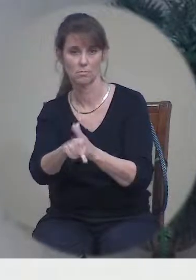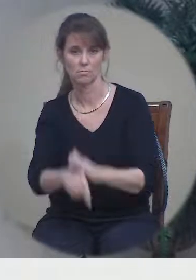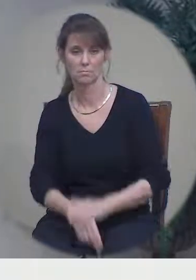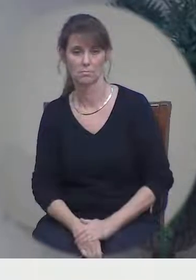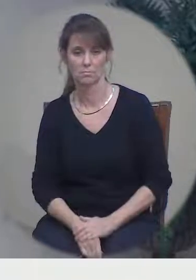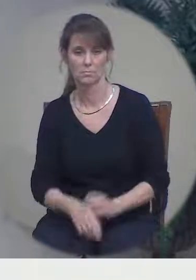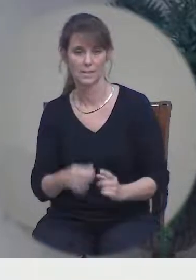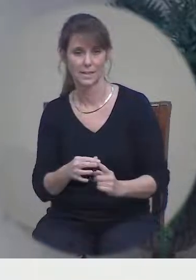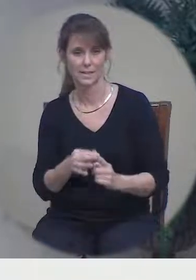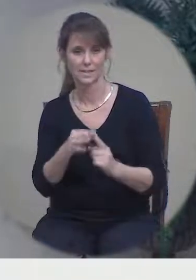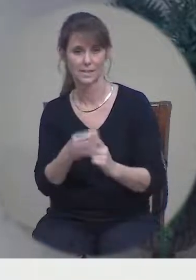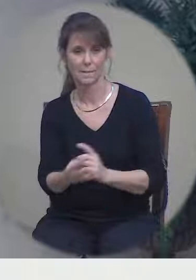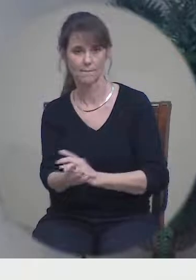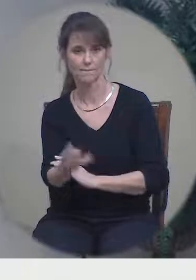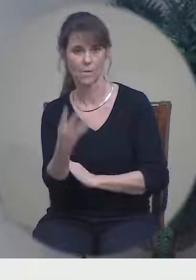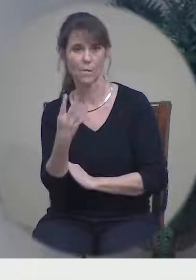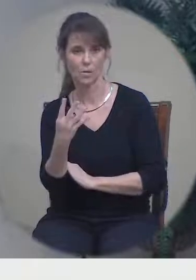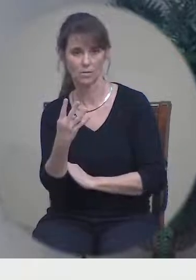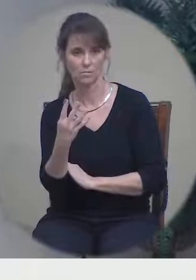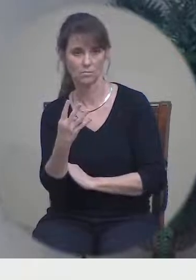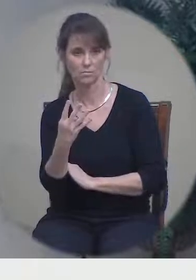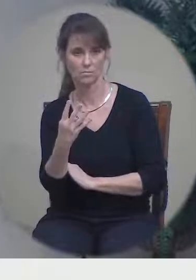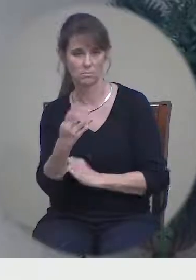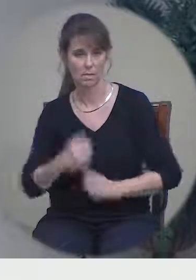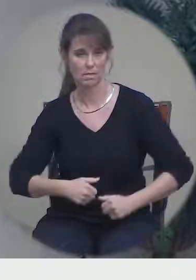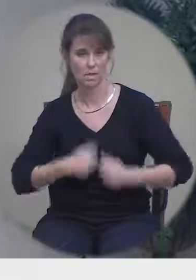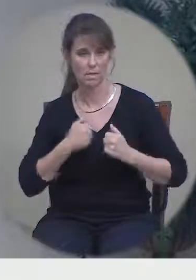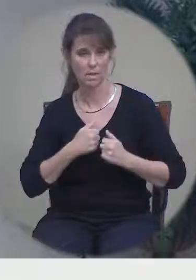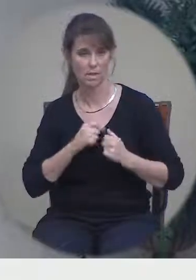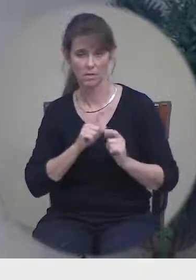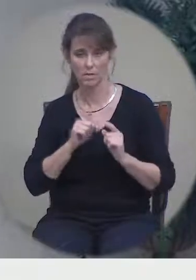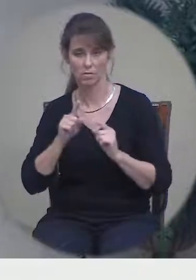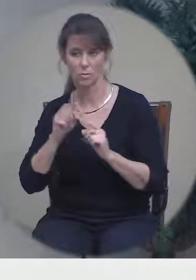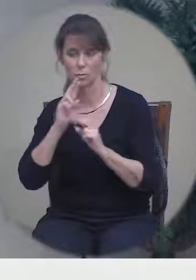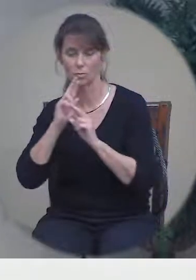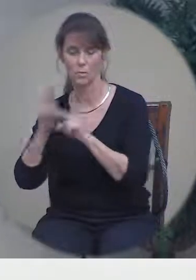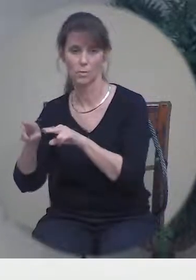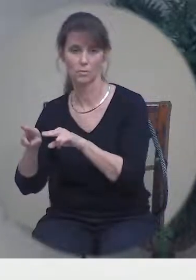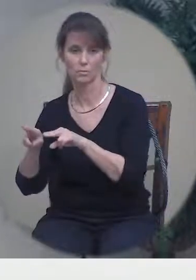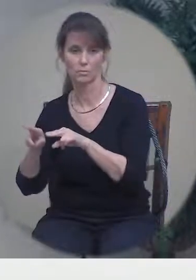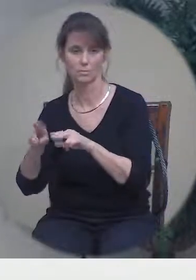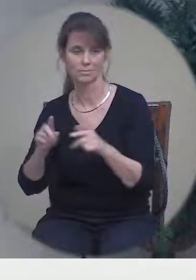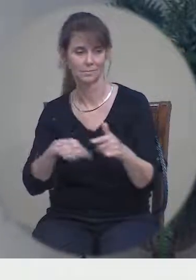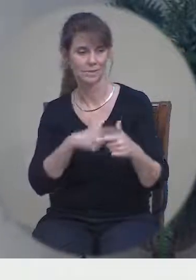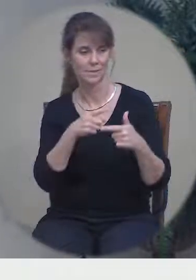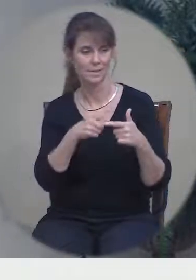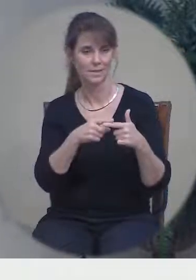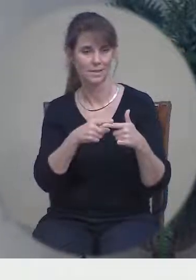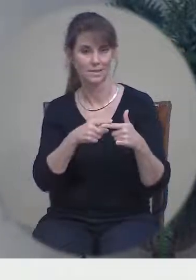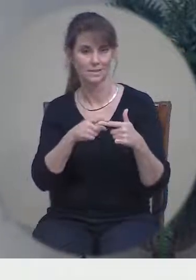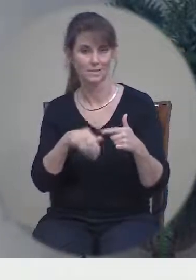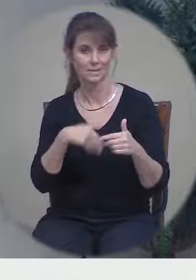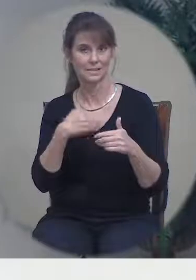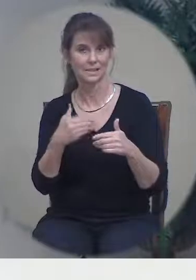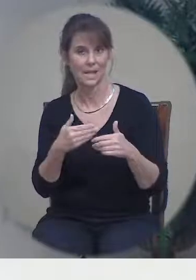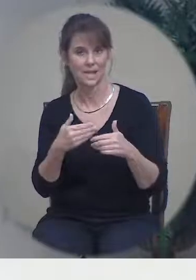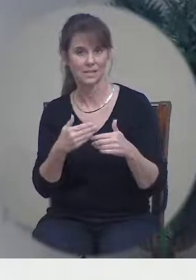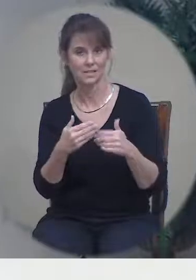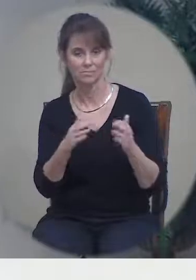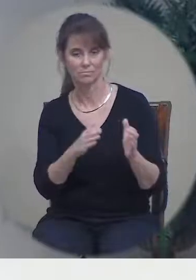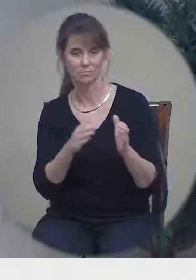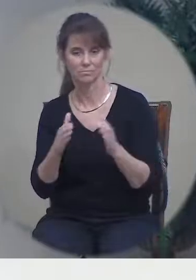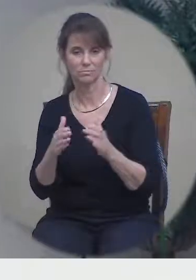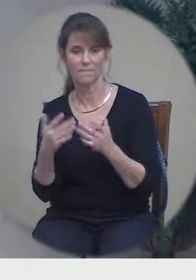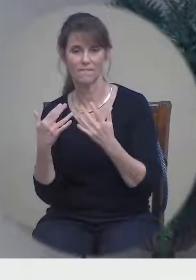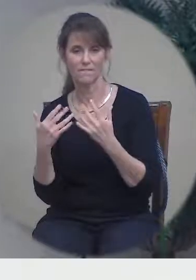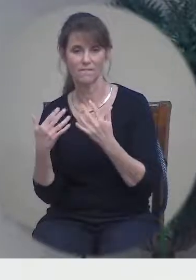tale. Then, what happens next? Fire of God came down. It says, if you look in